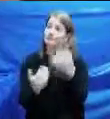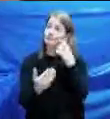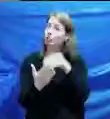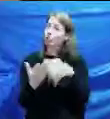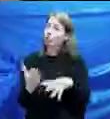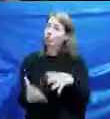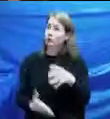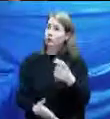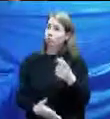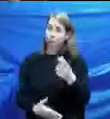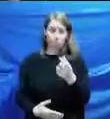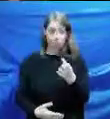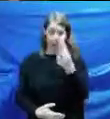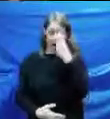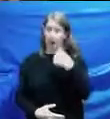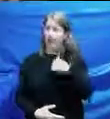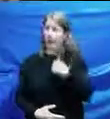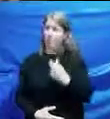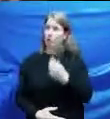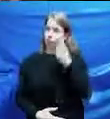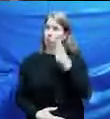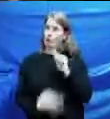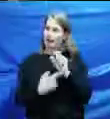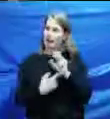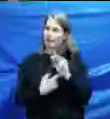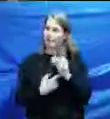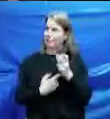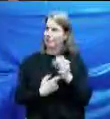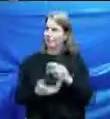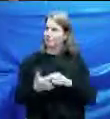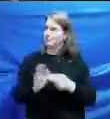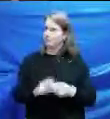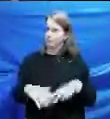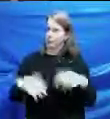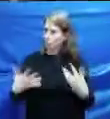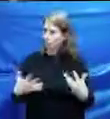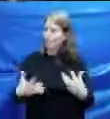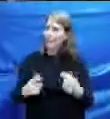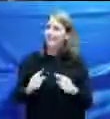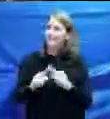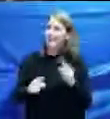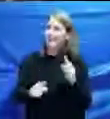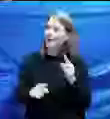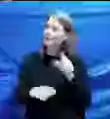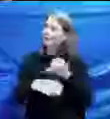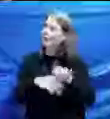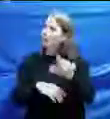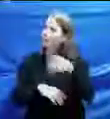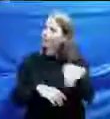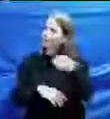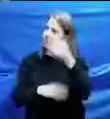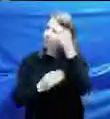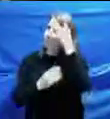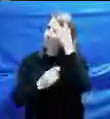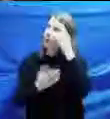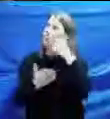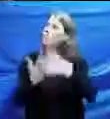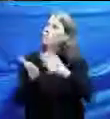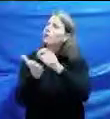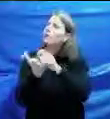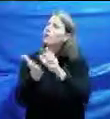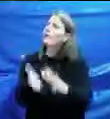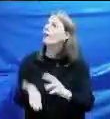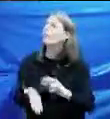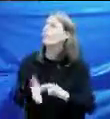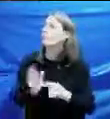context? And part of it is we've got to train students through our conversations about text to do that in